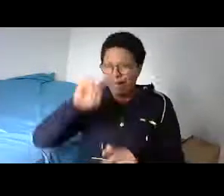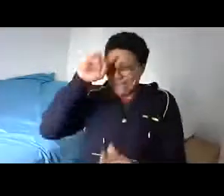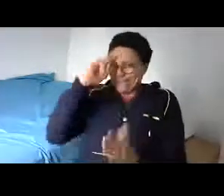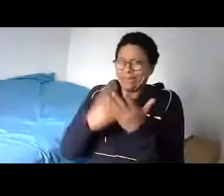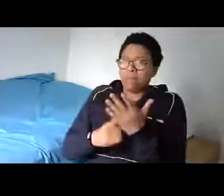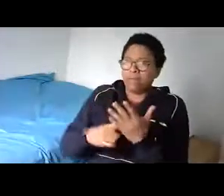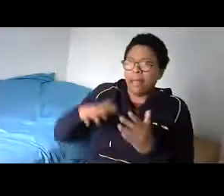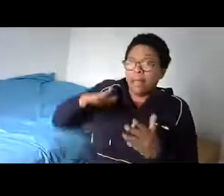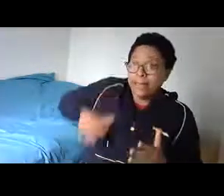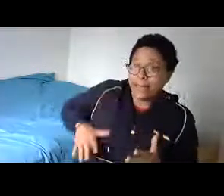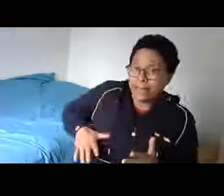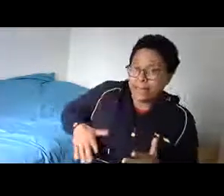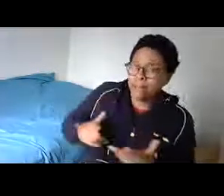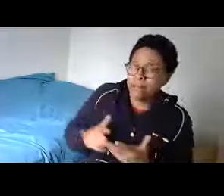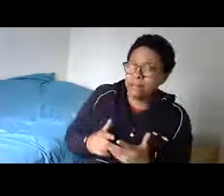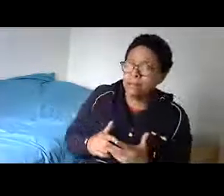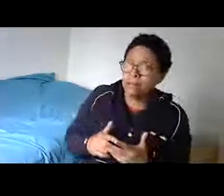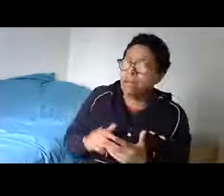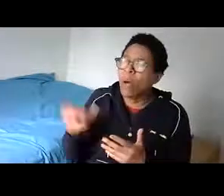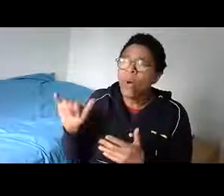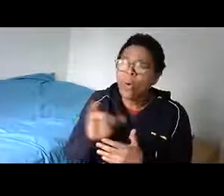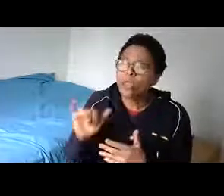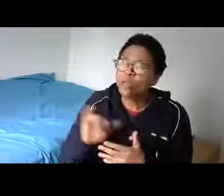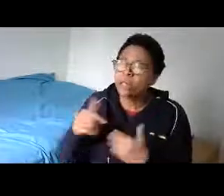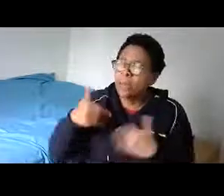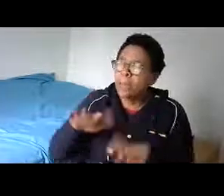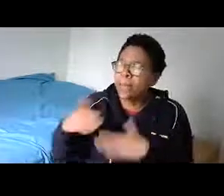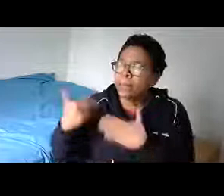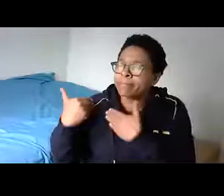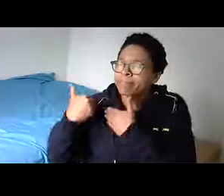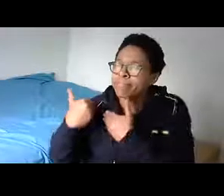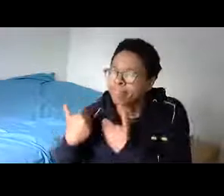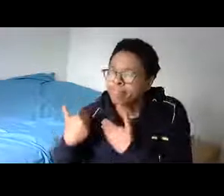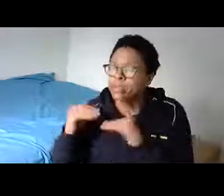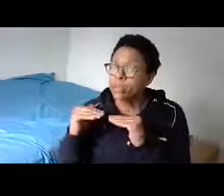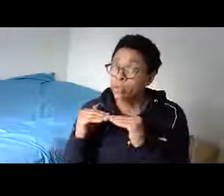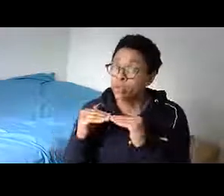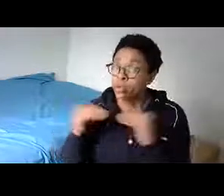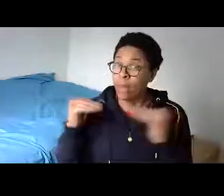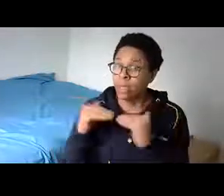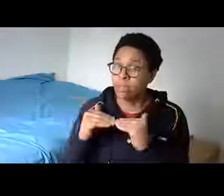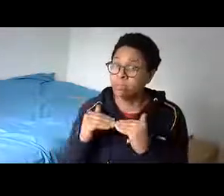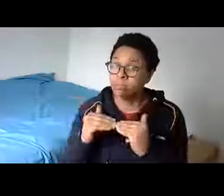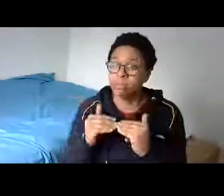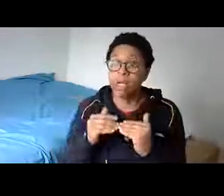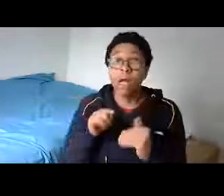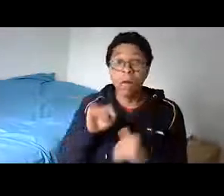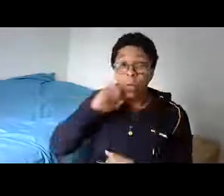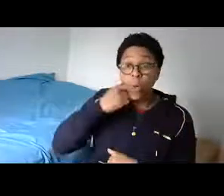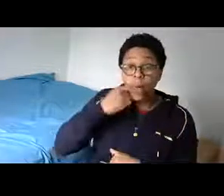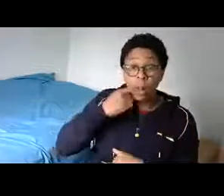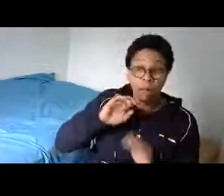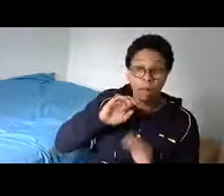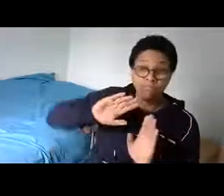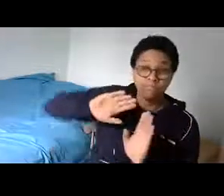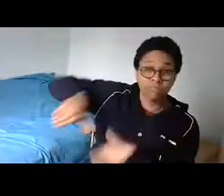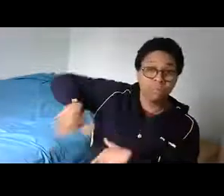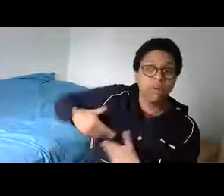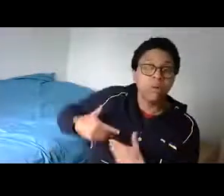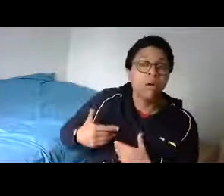meet, they should discount all the help that you get from carers. So it doesn't matter whether you have help